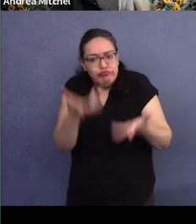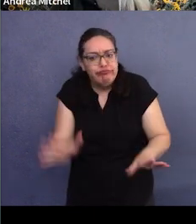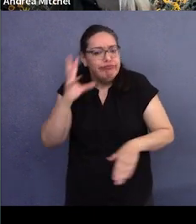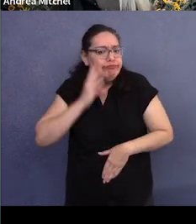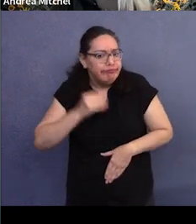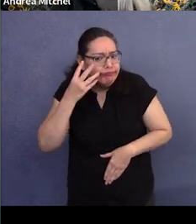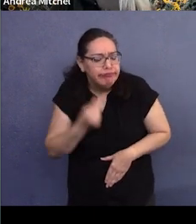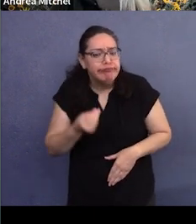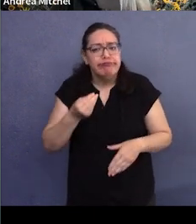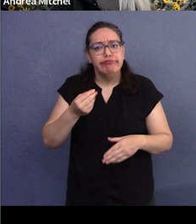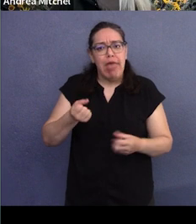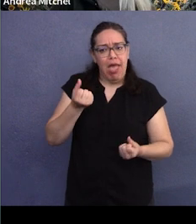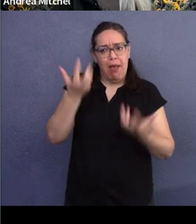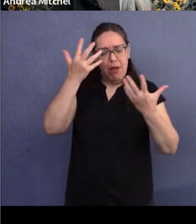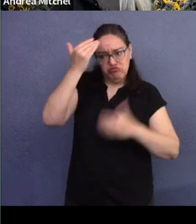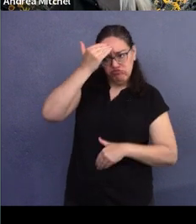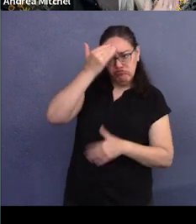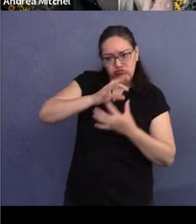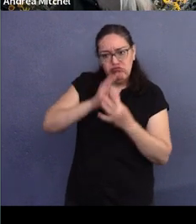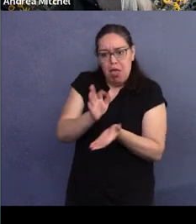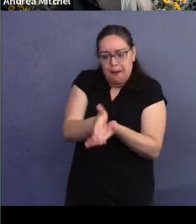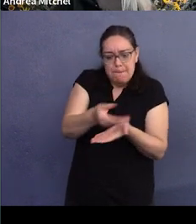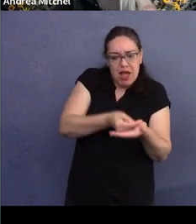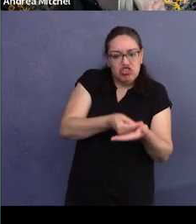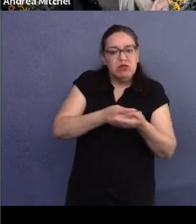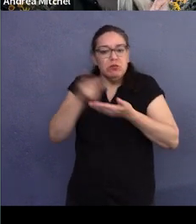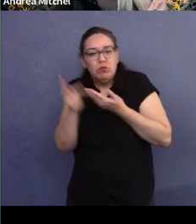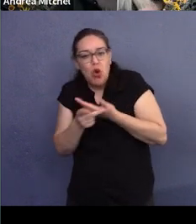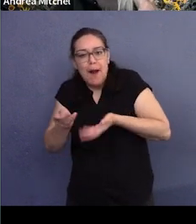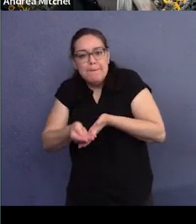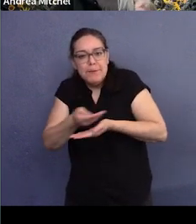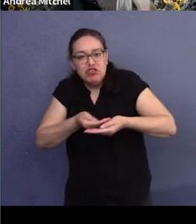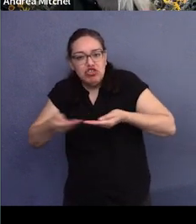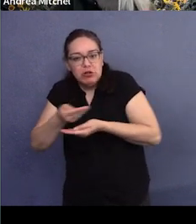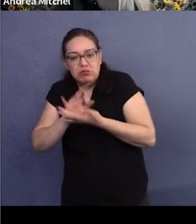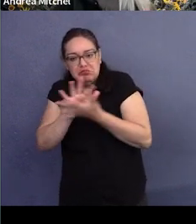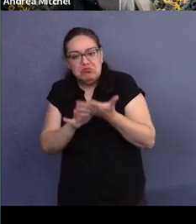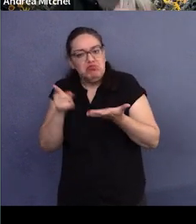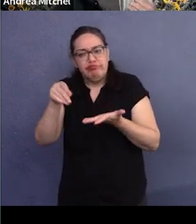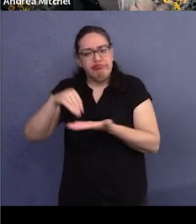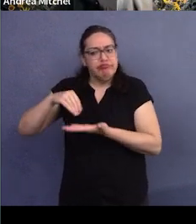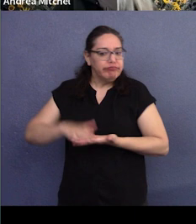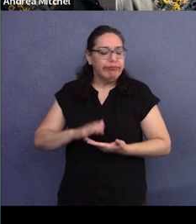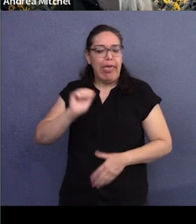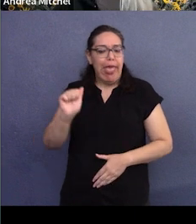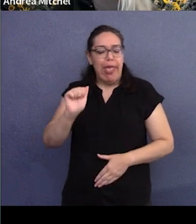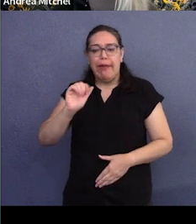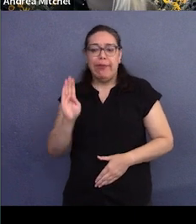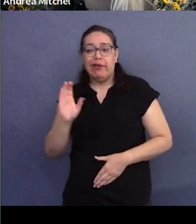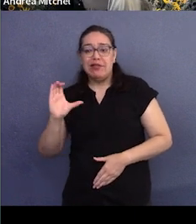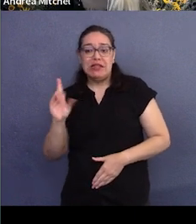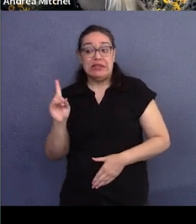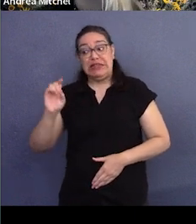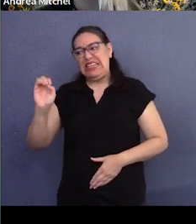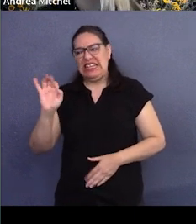in budgeting, proposal budgeting, program budgeting. So if you could just throw in the chat, A, B, C, D, or E, if you're oh